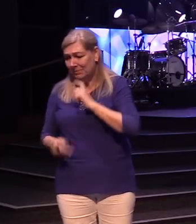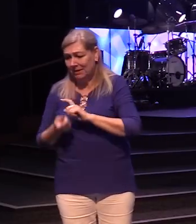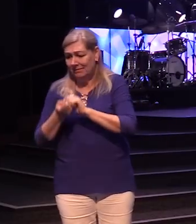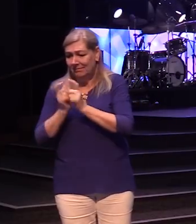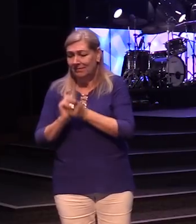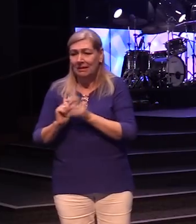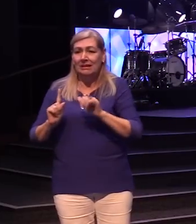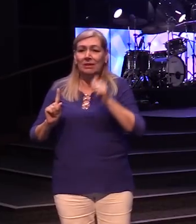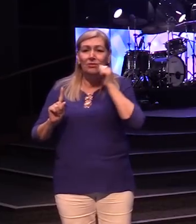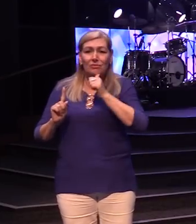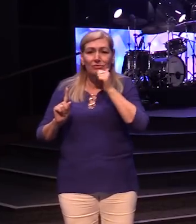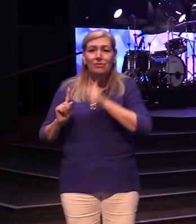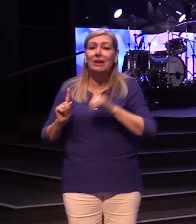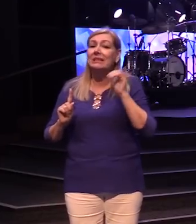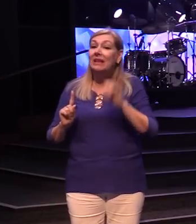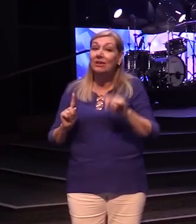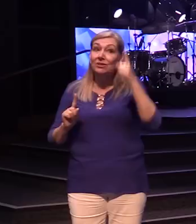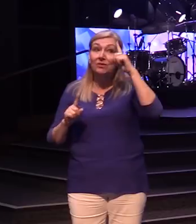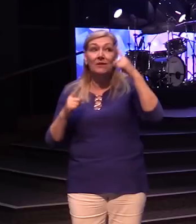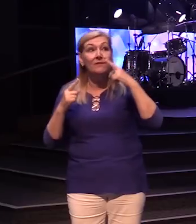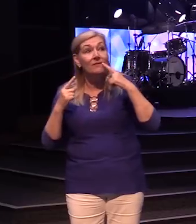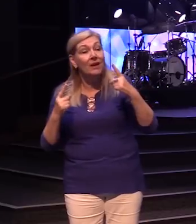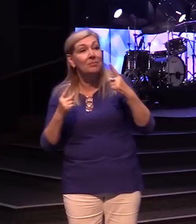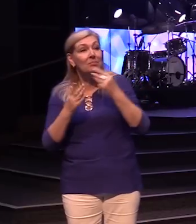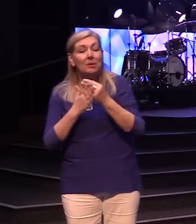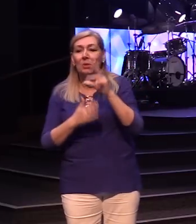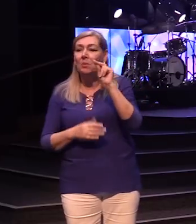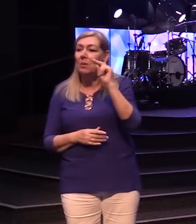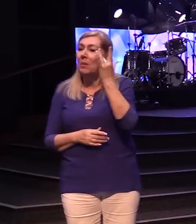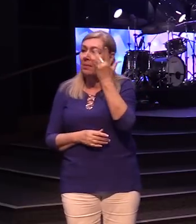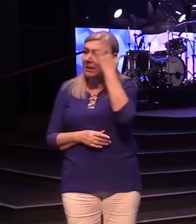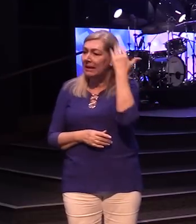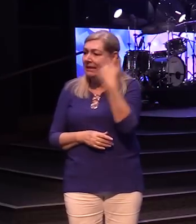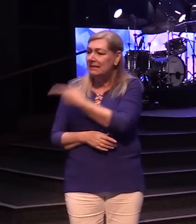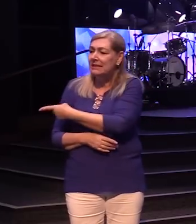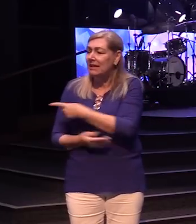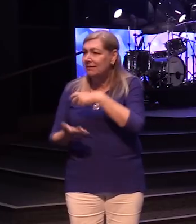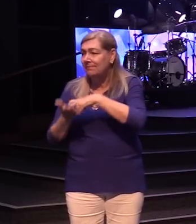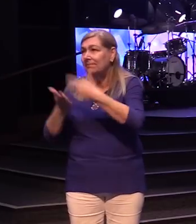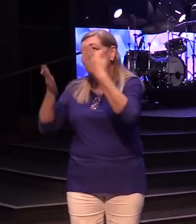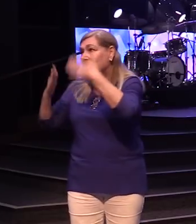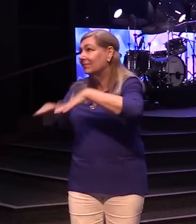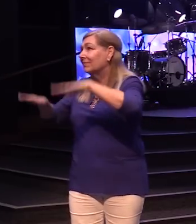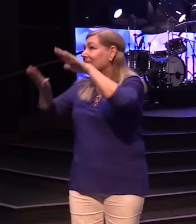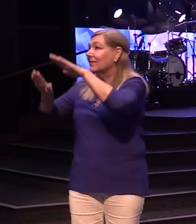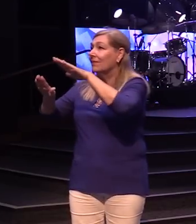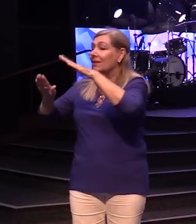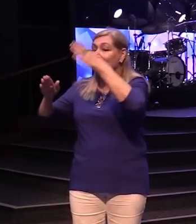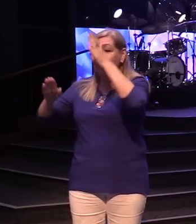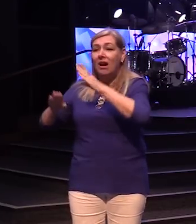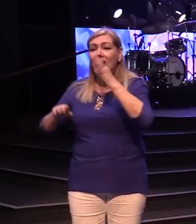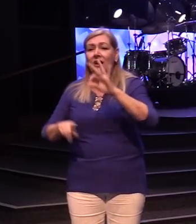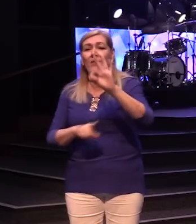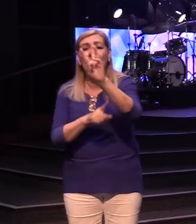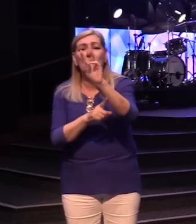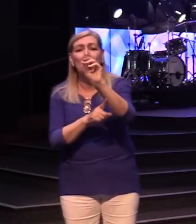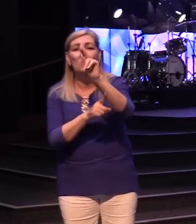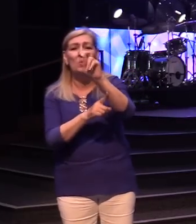emasculated, not for fame or money or celebrity, but simply because they bow the knee to the God of woke.